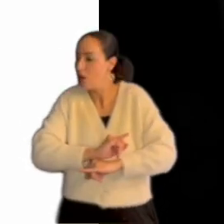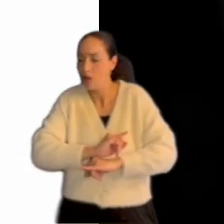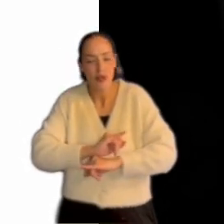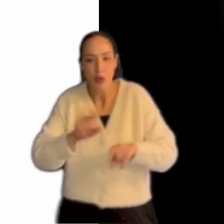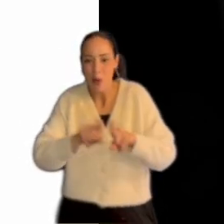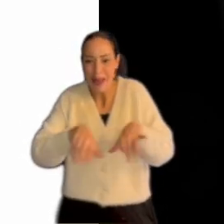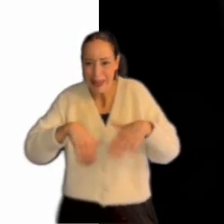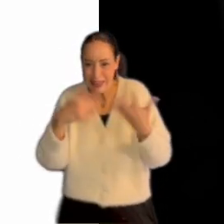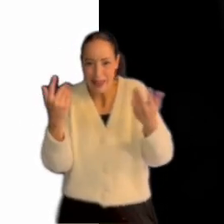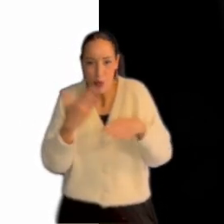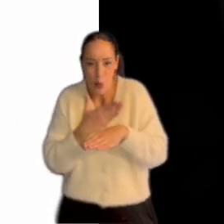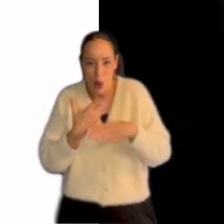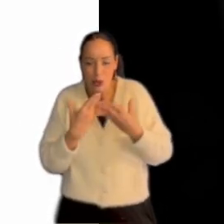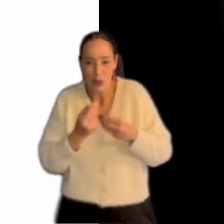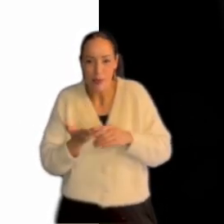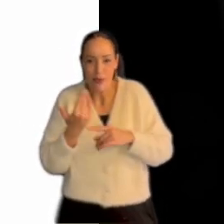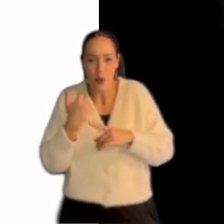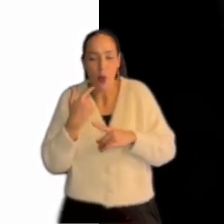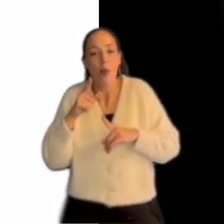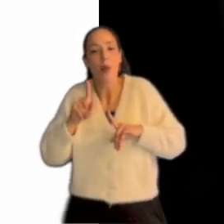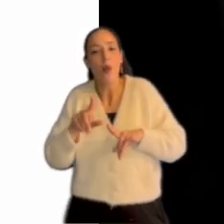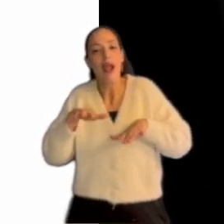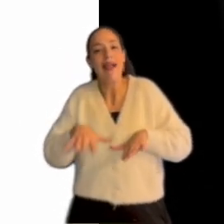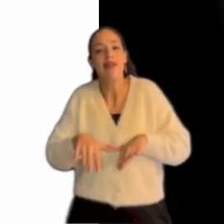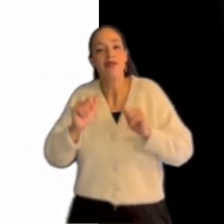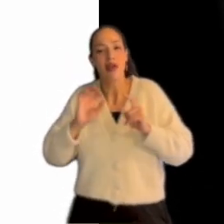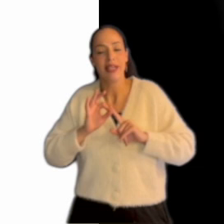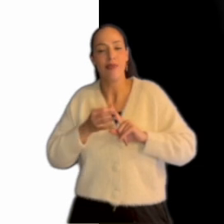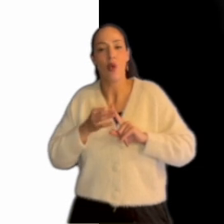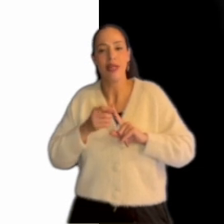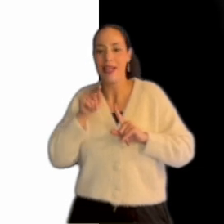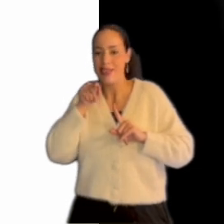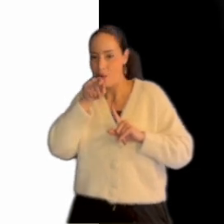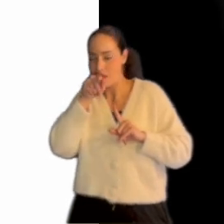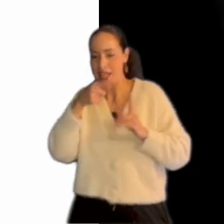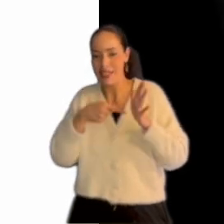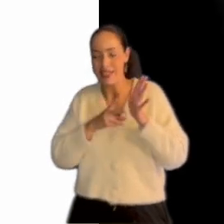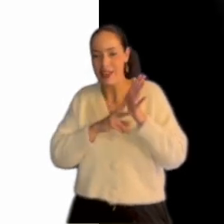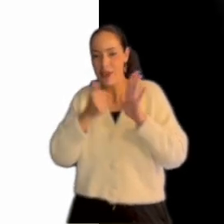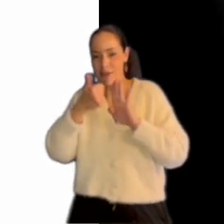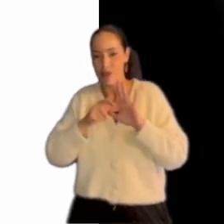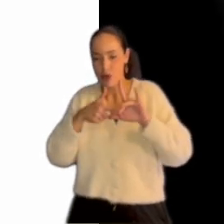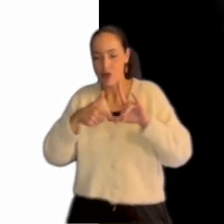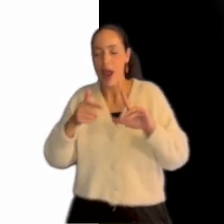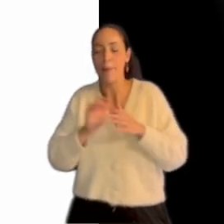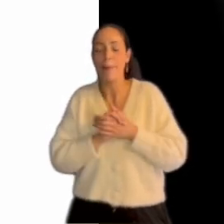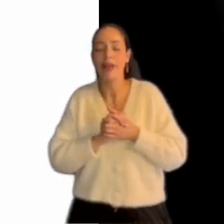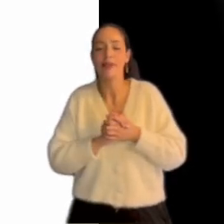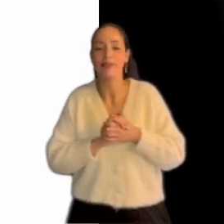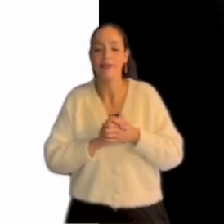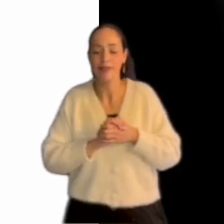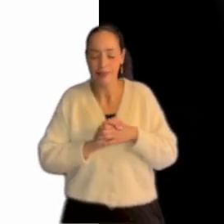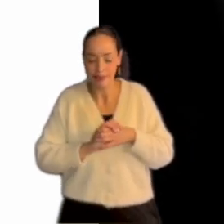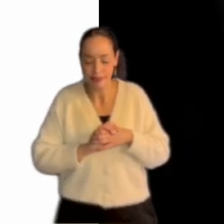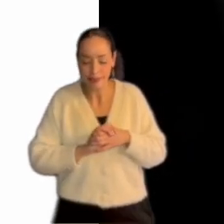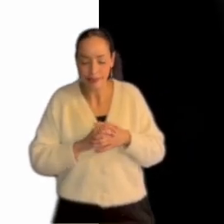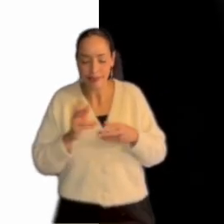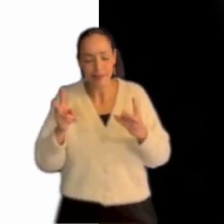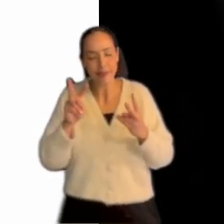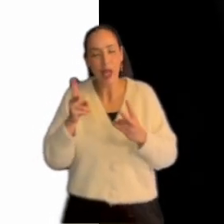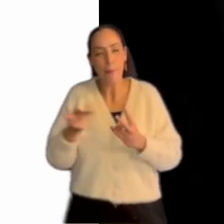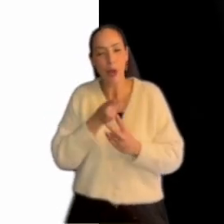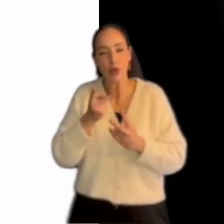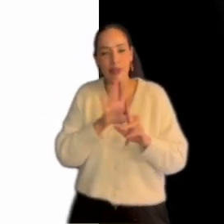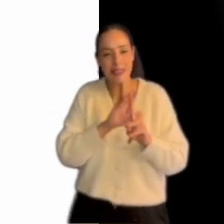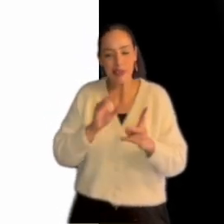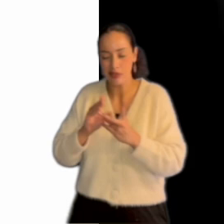Both of these cases demonstrate how when social support is difficult to identify and access, it's necessary to focus on how we can support someone to cope more broadly in